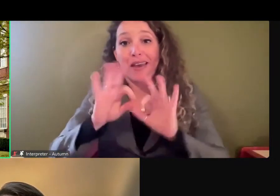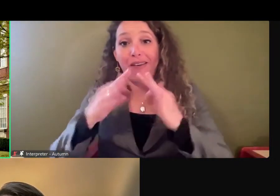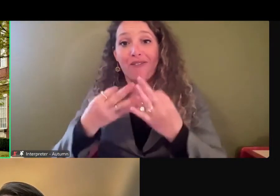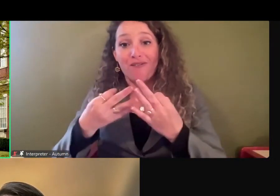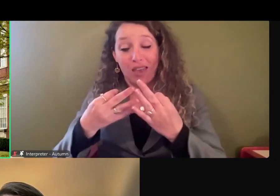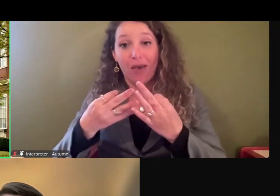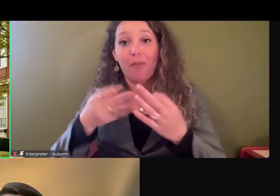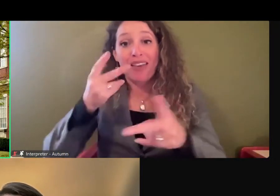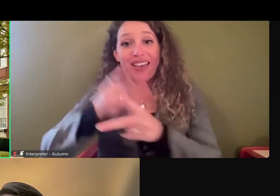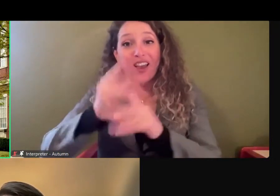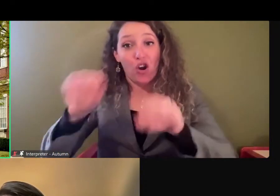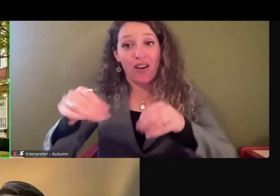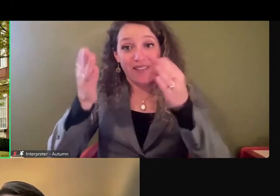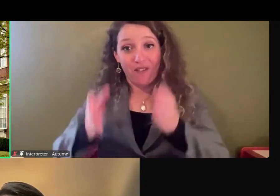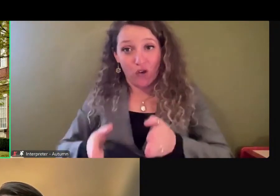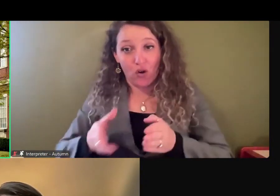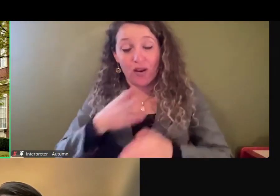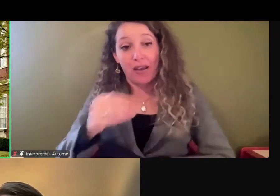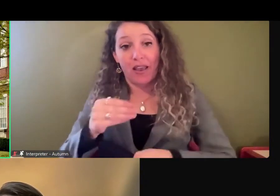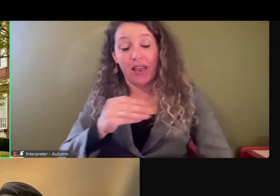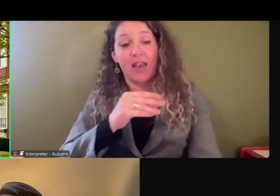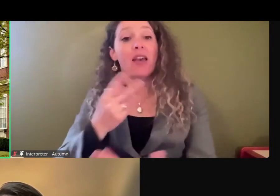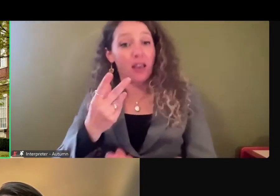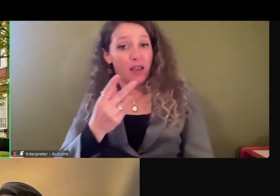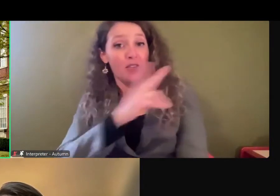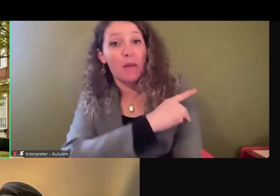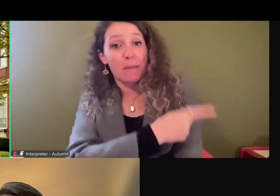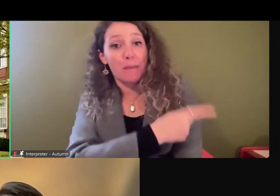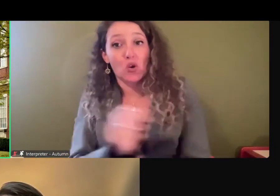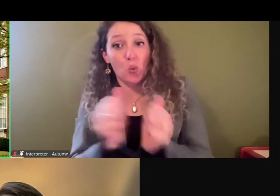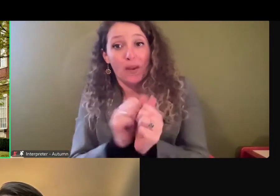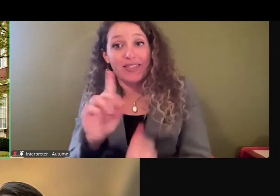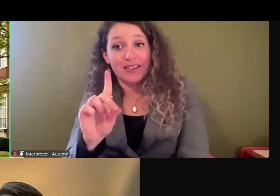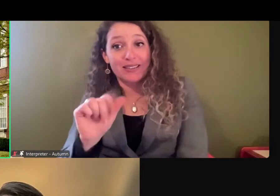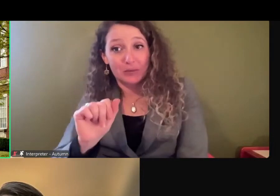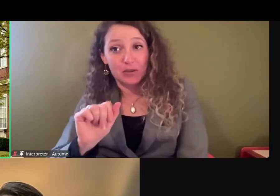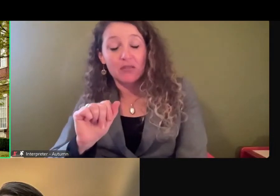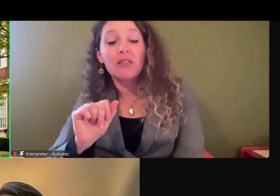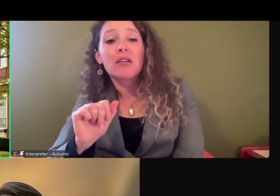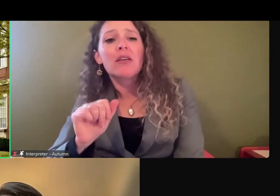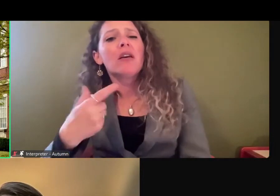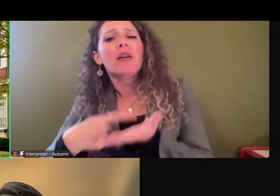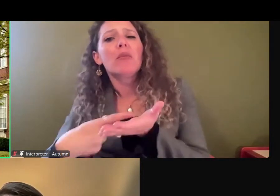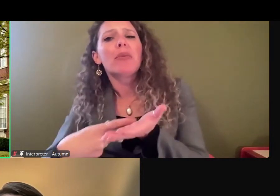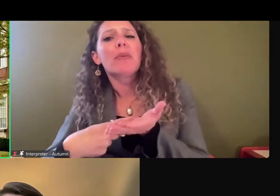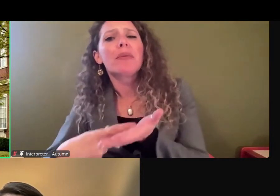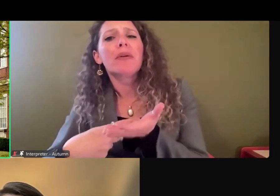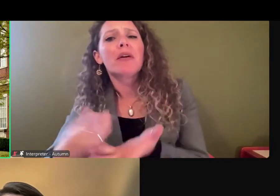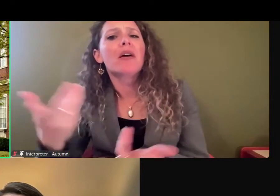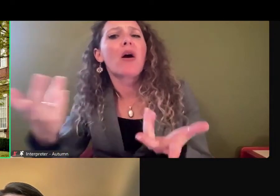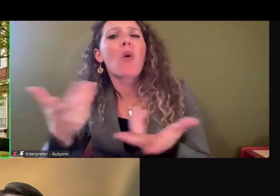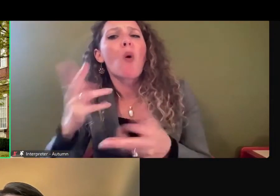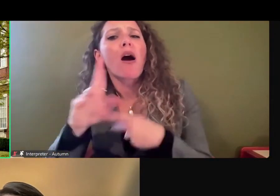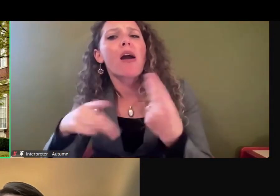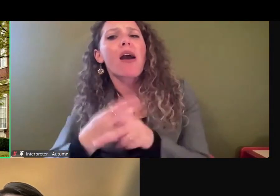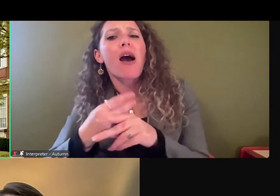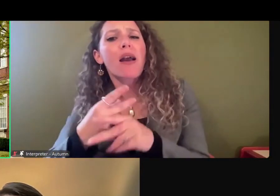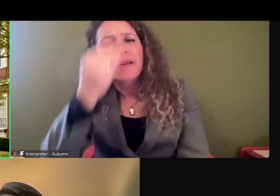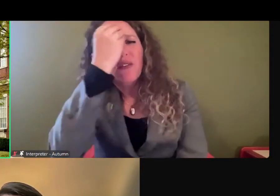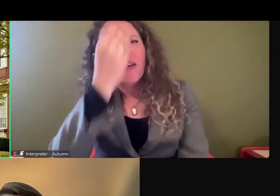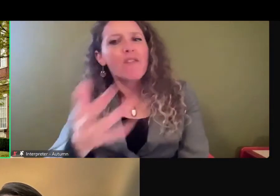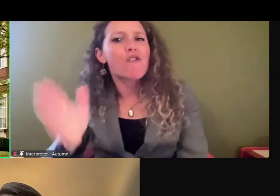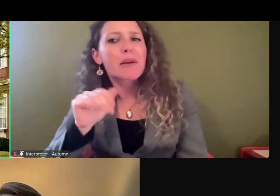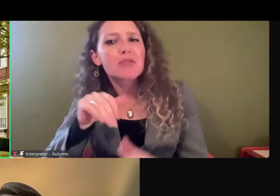patients with disabilities. We could have a discussion over what kind of information access methods will